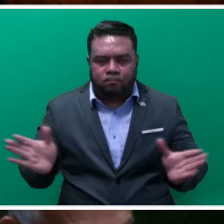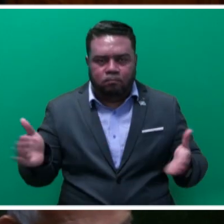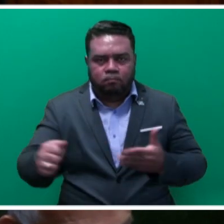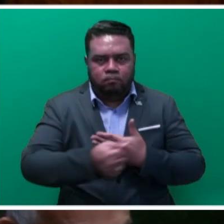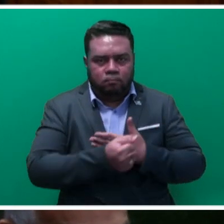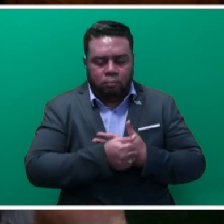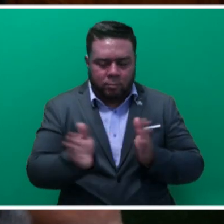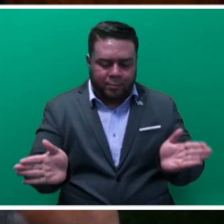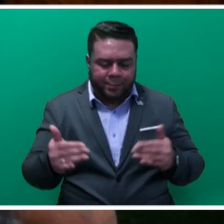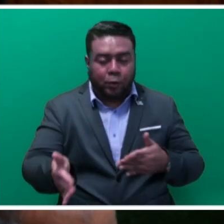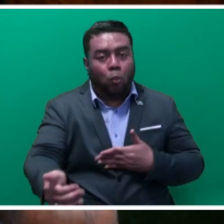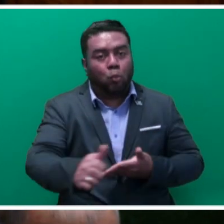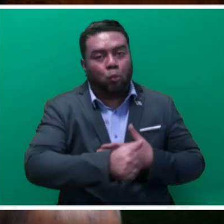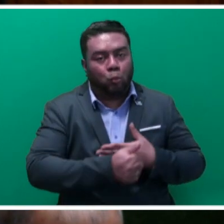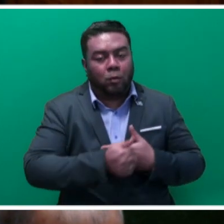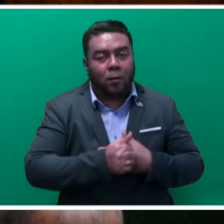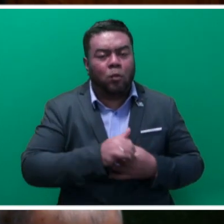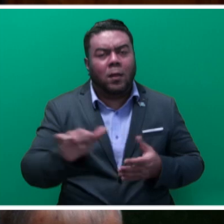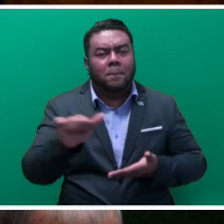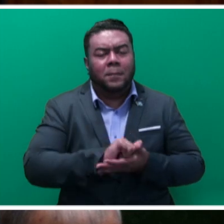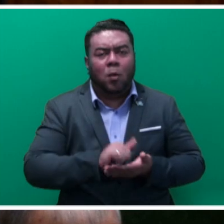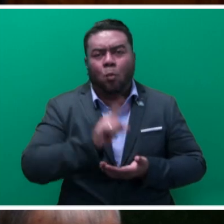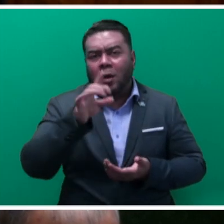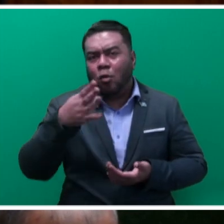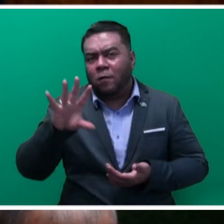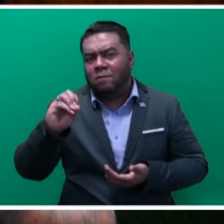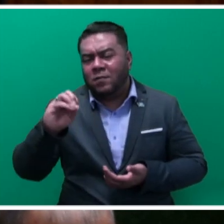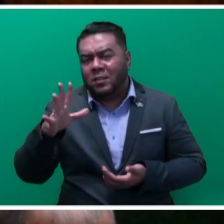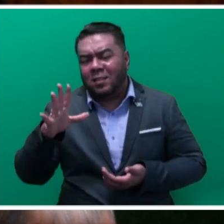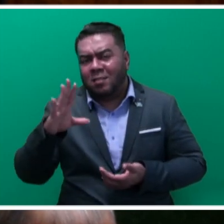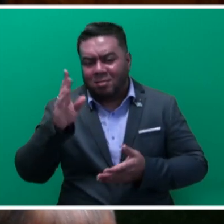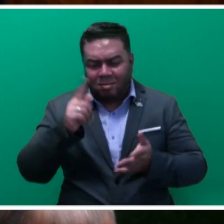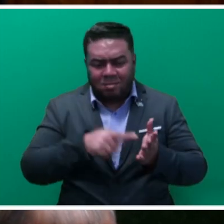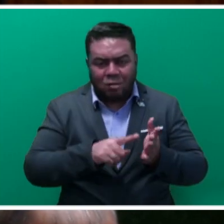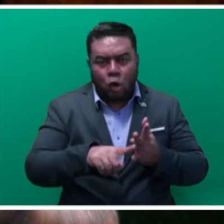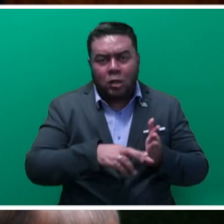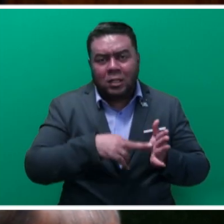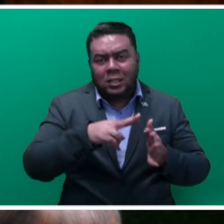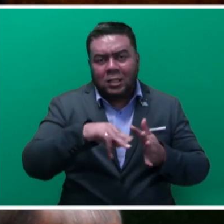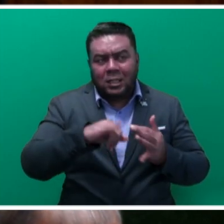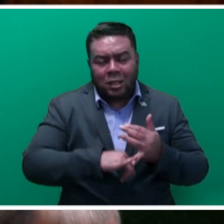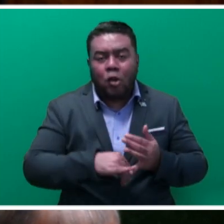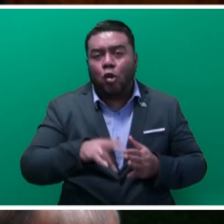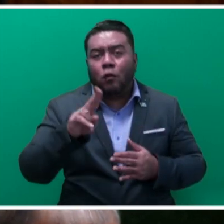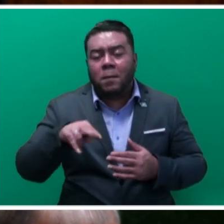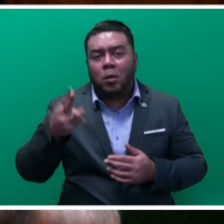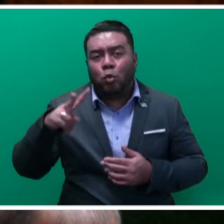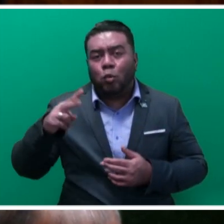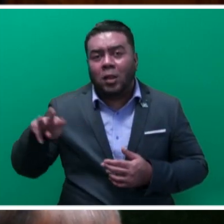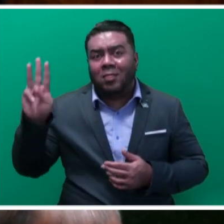was able to purchase an additional 150 tons of mature ginger from farmers in November